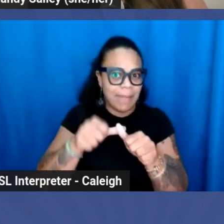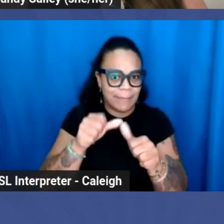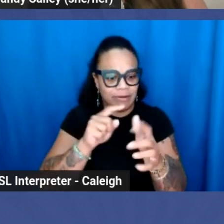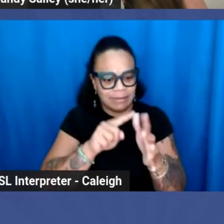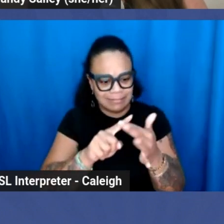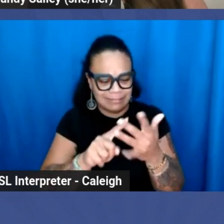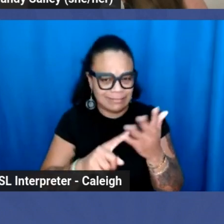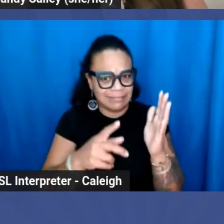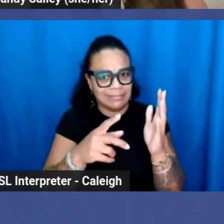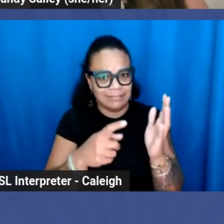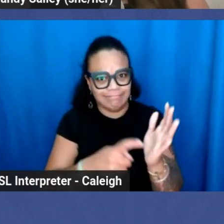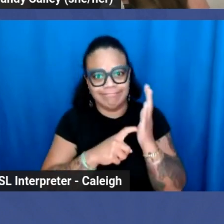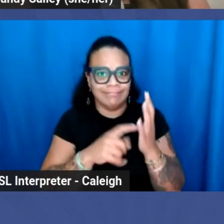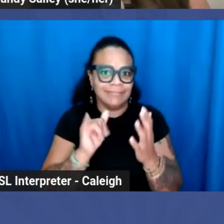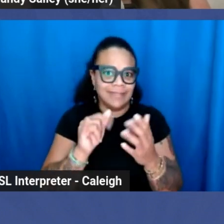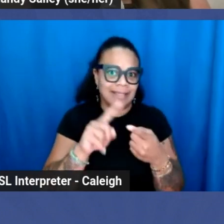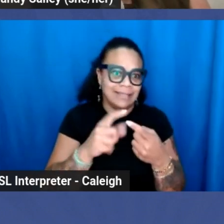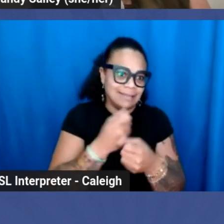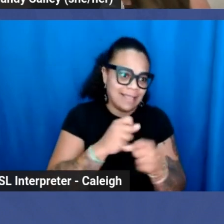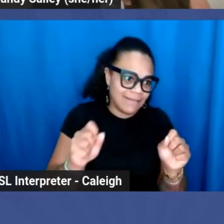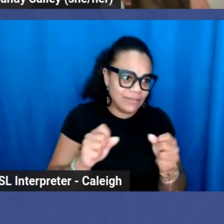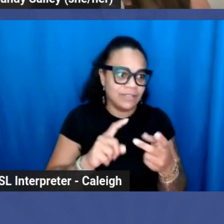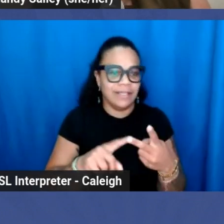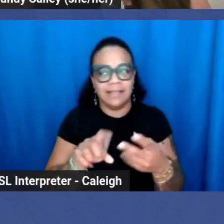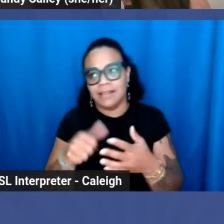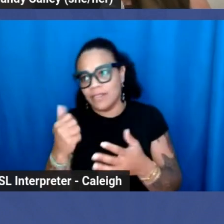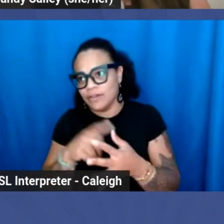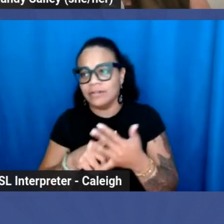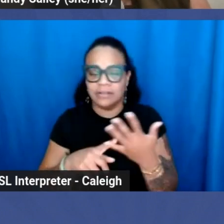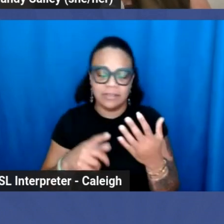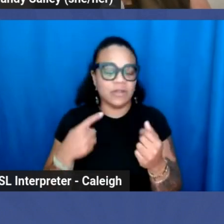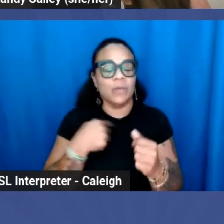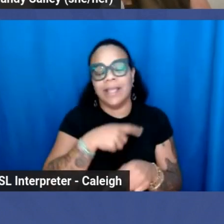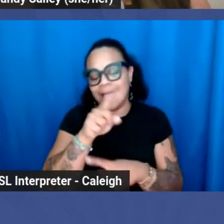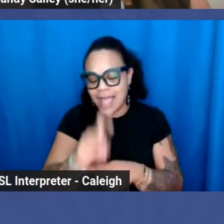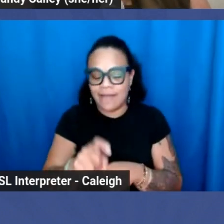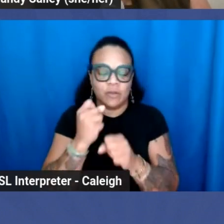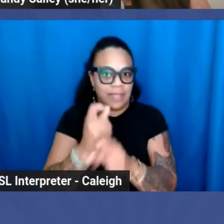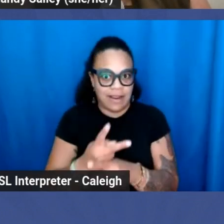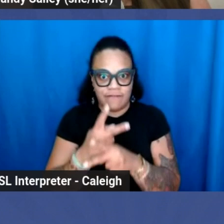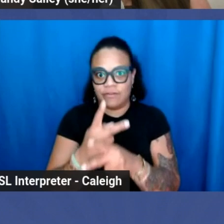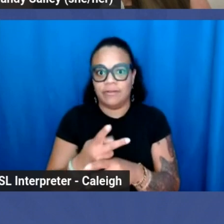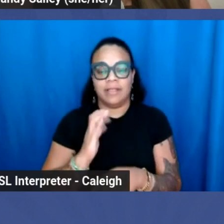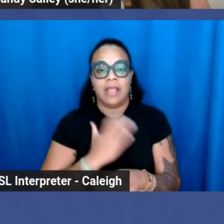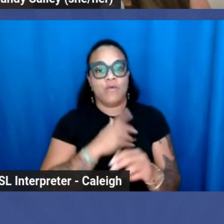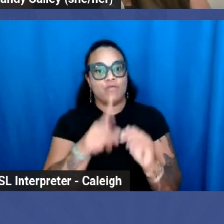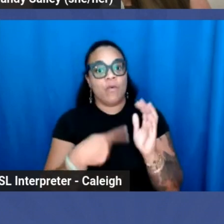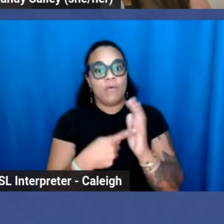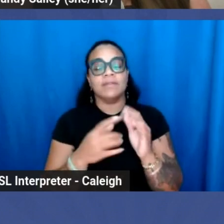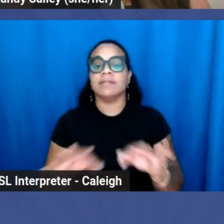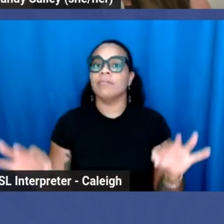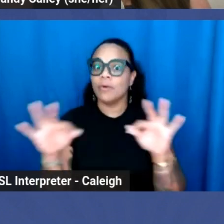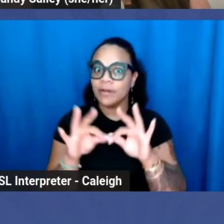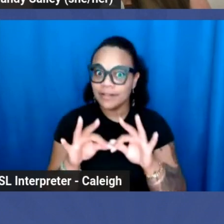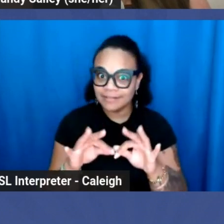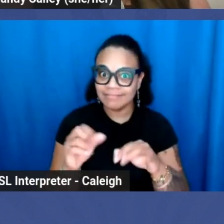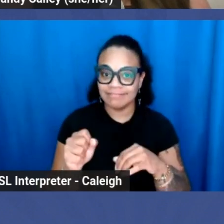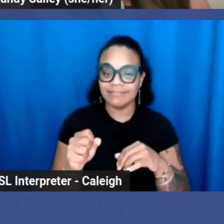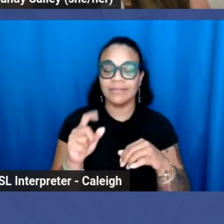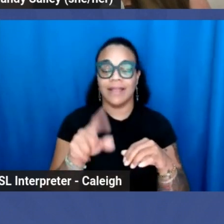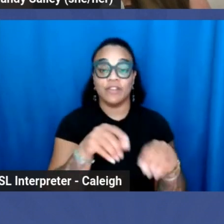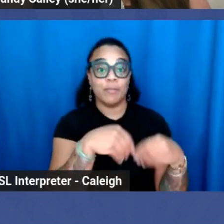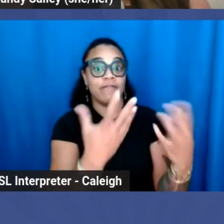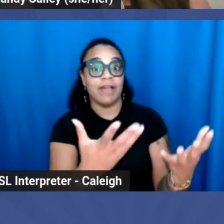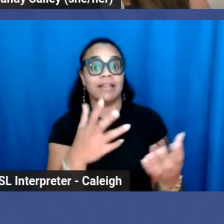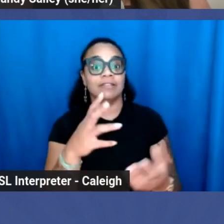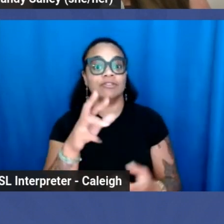are like safer versus the others, so we just need to be careful. So our roles are very important, again, to provide the